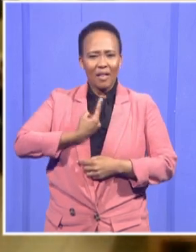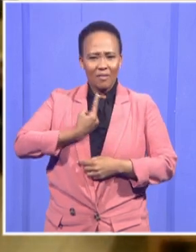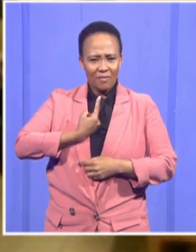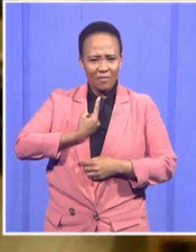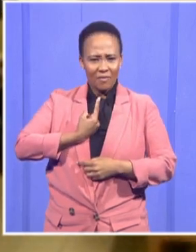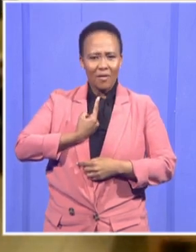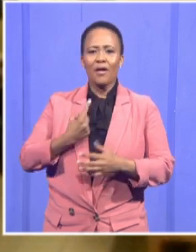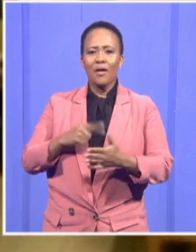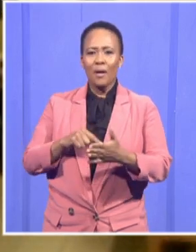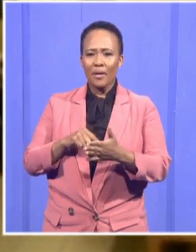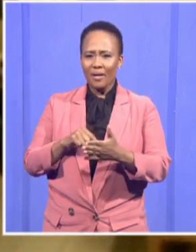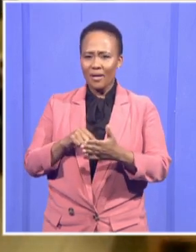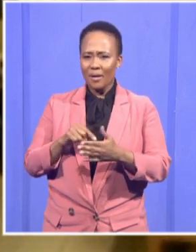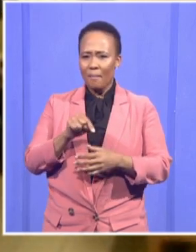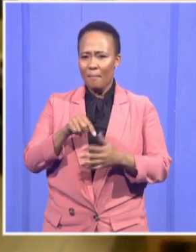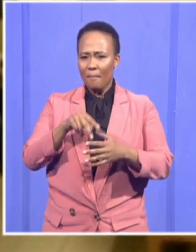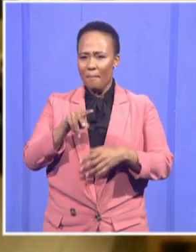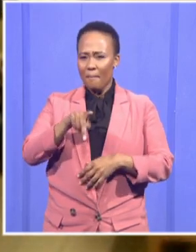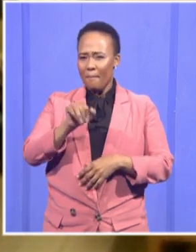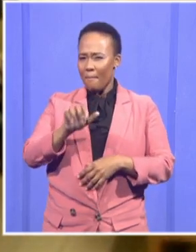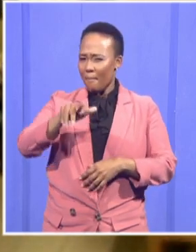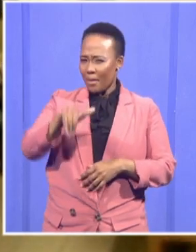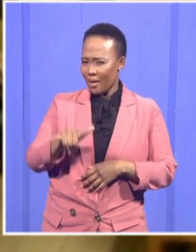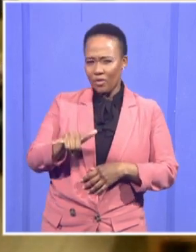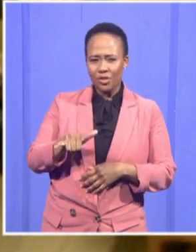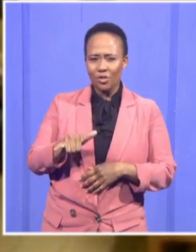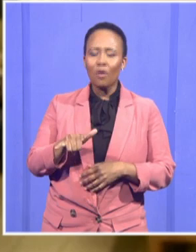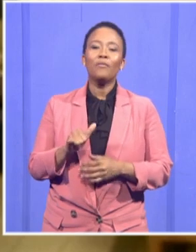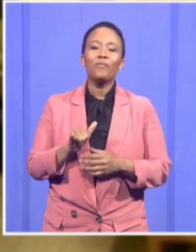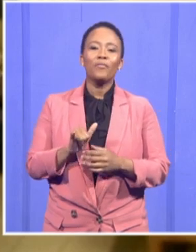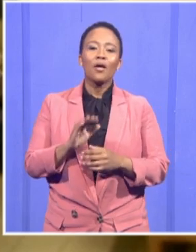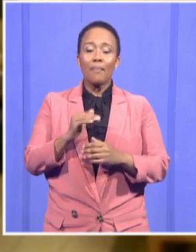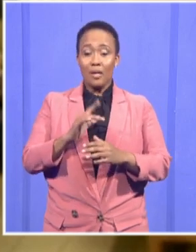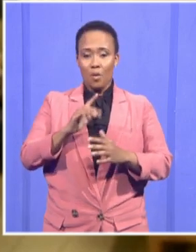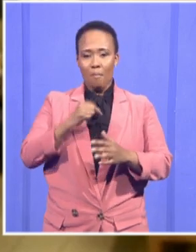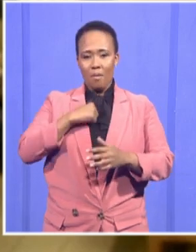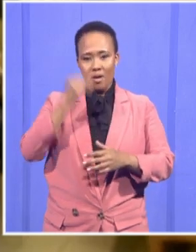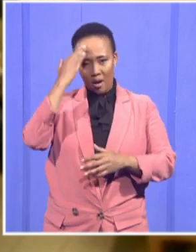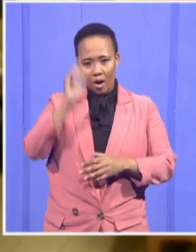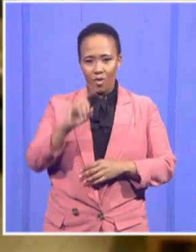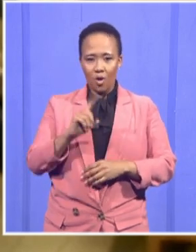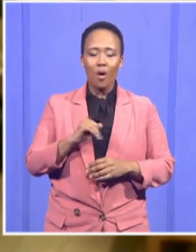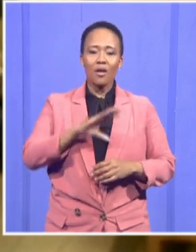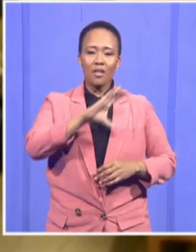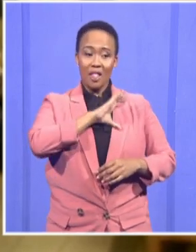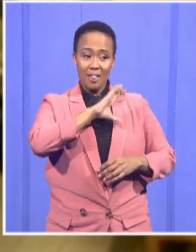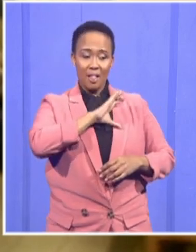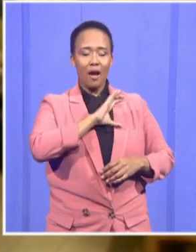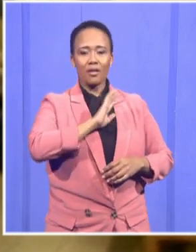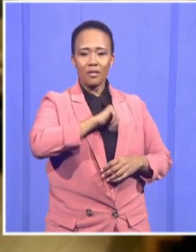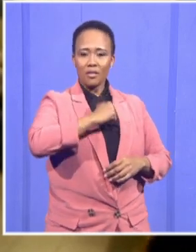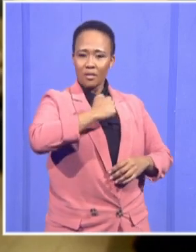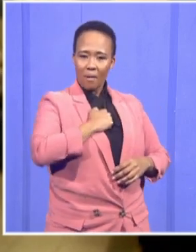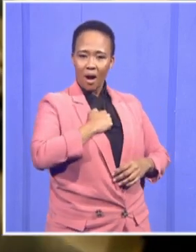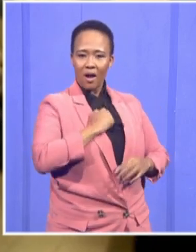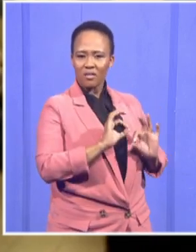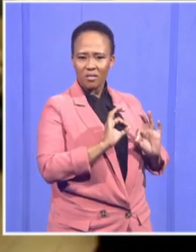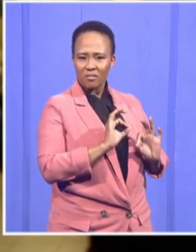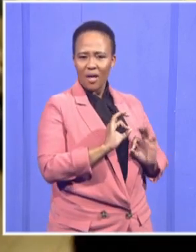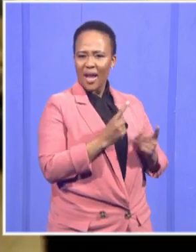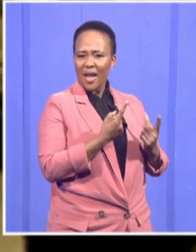client instructed me in terms of his knowledge of this offense. That's all I can comment on. What's the priority for you as his attorney moving